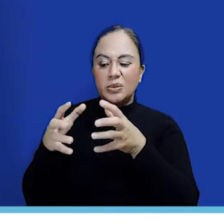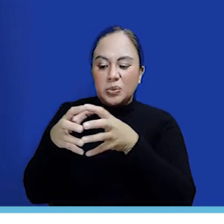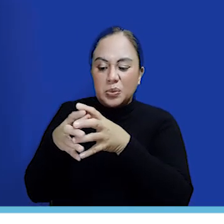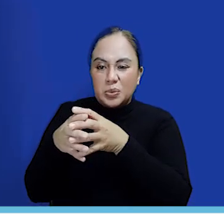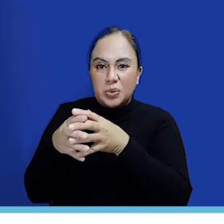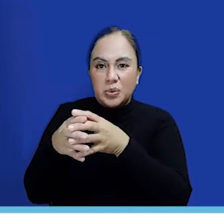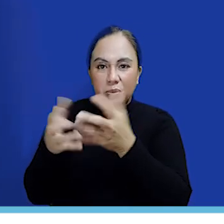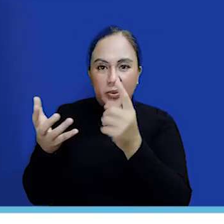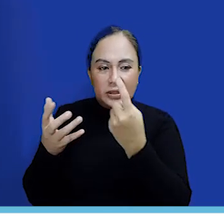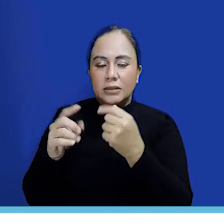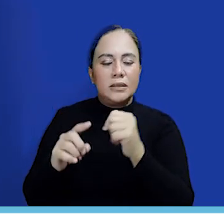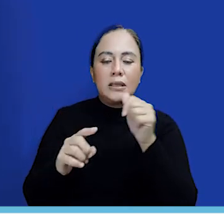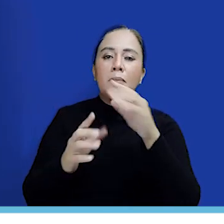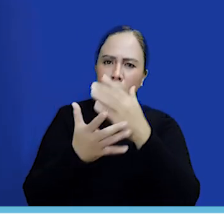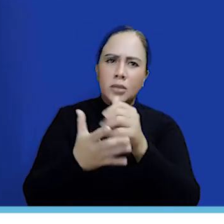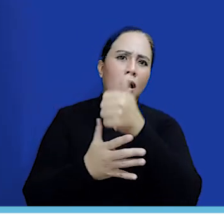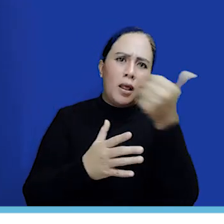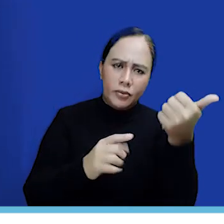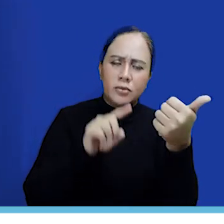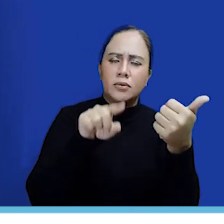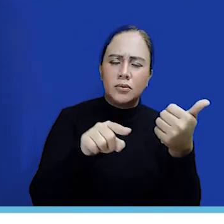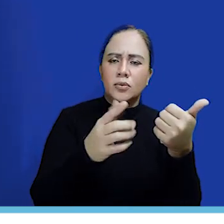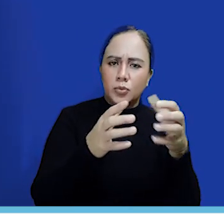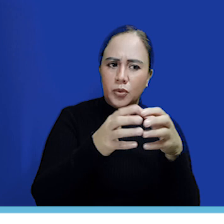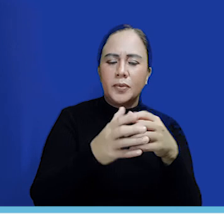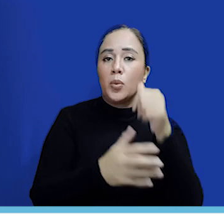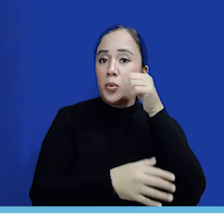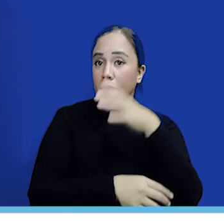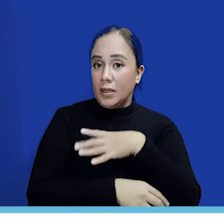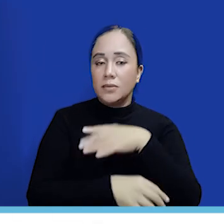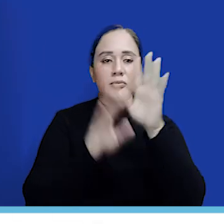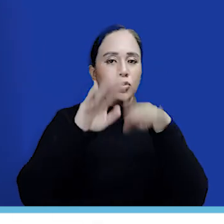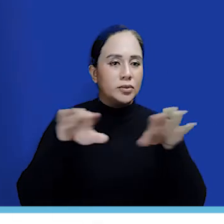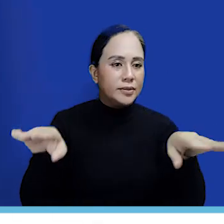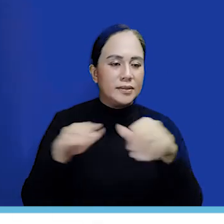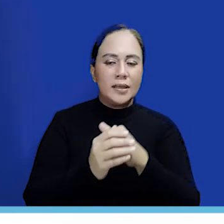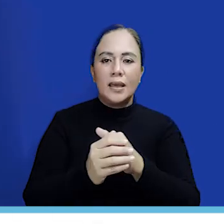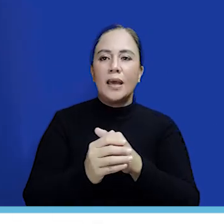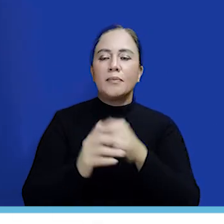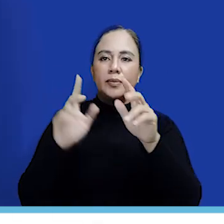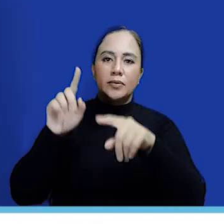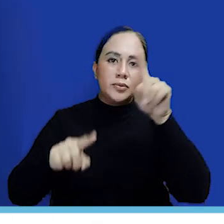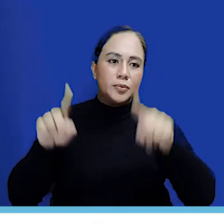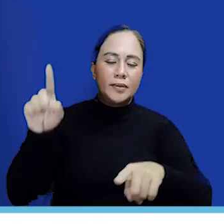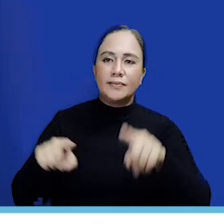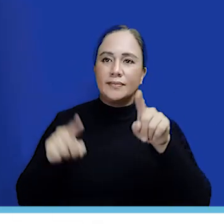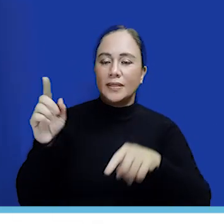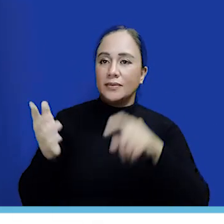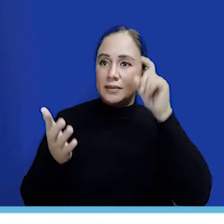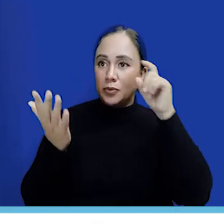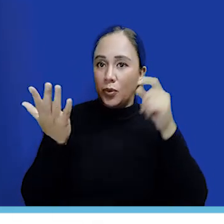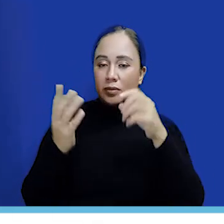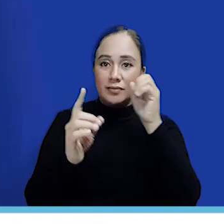homogeneous group. They can be part of other sectors and groups, like women, children, people of diverse